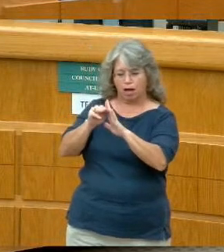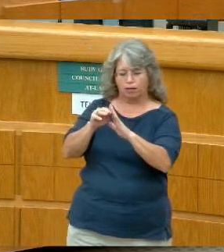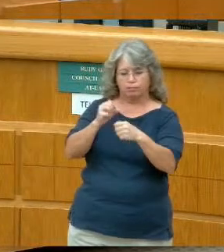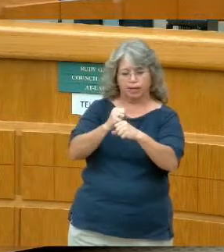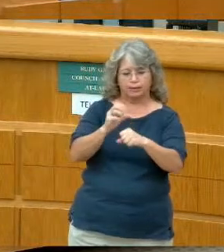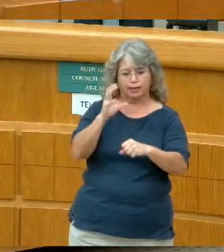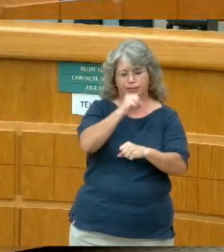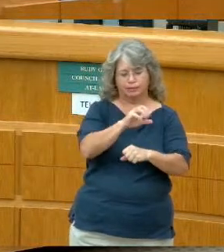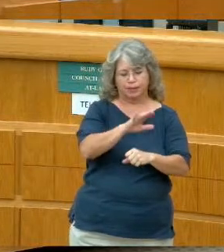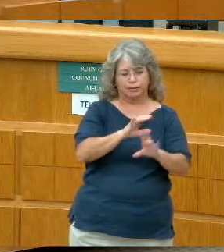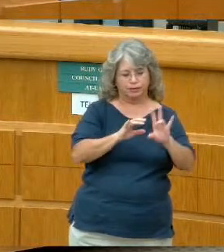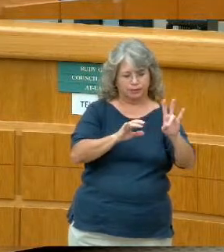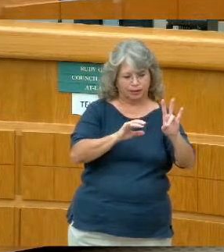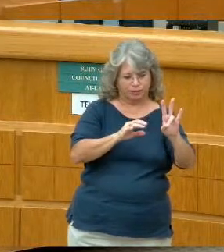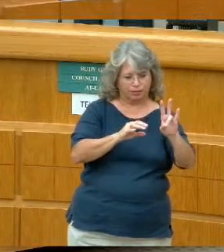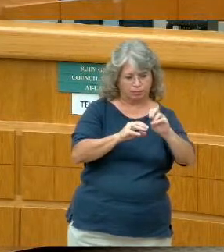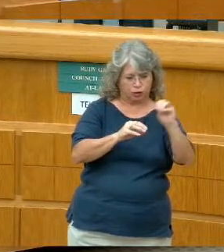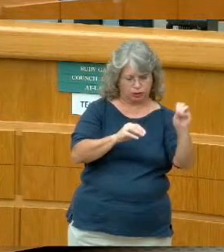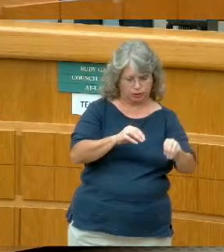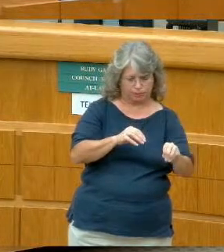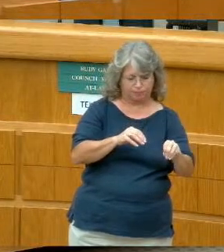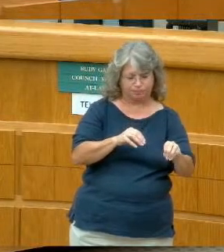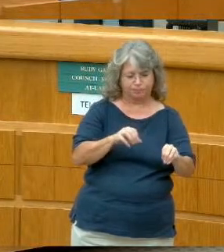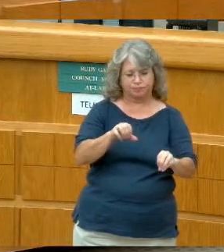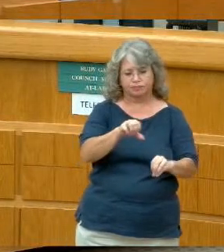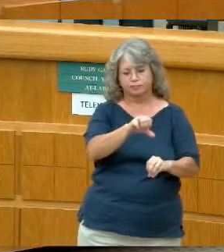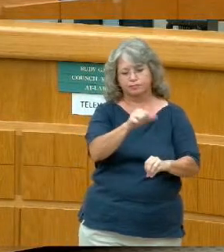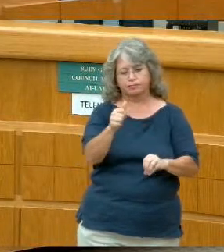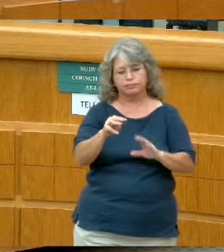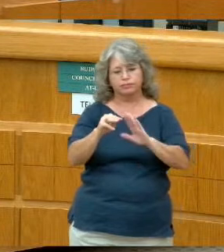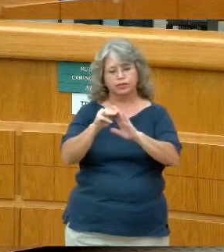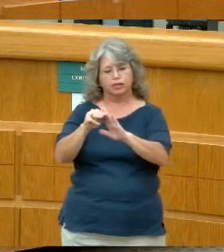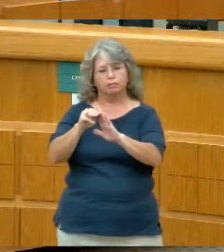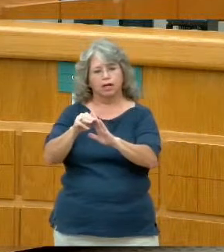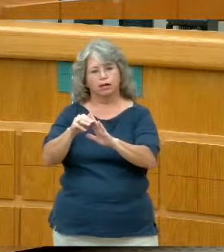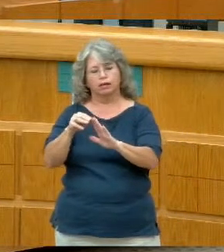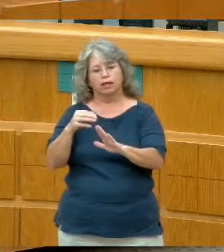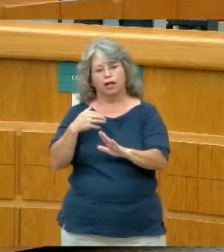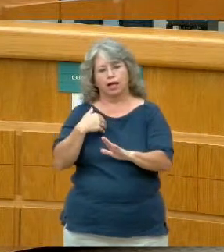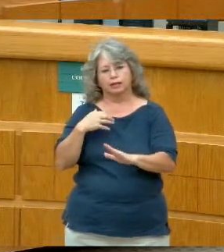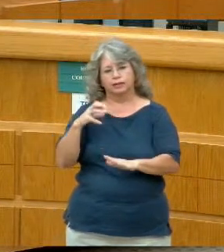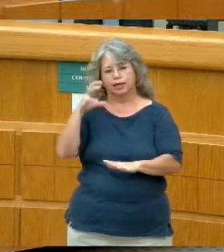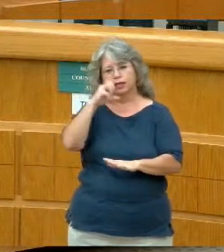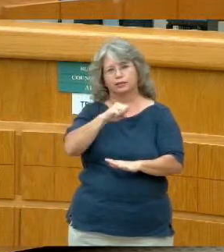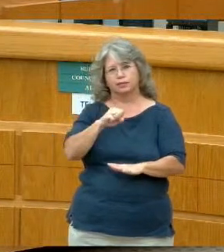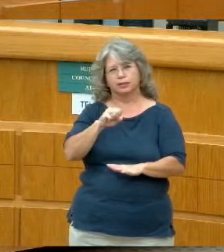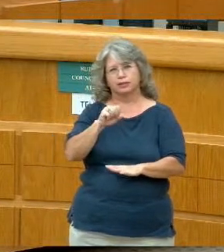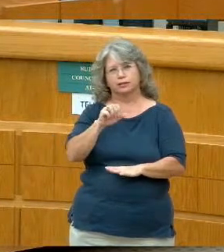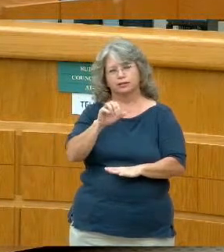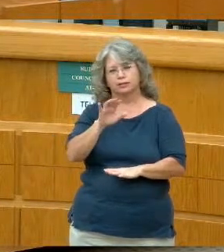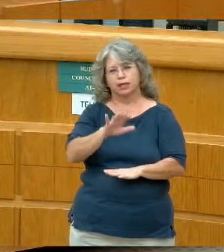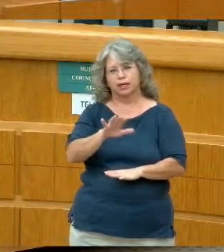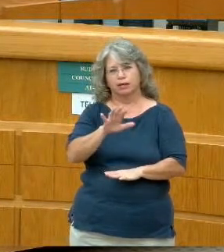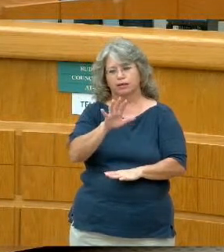about 7%. The other model that we're running has an estimate of about